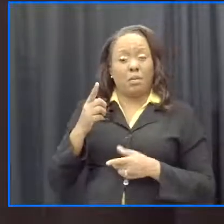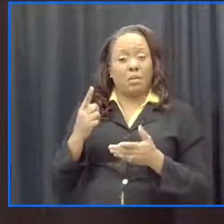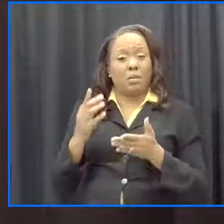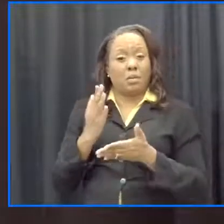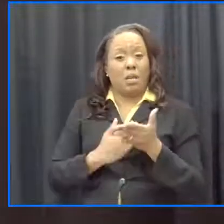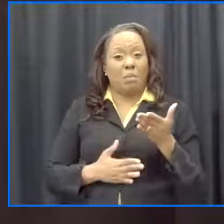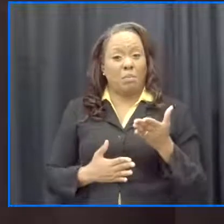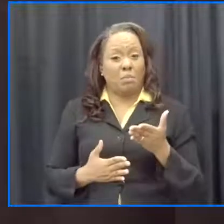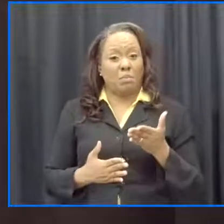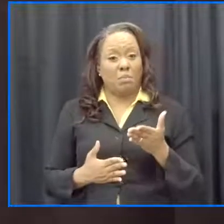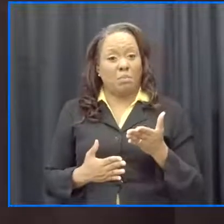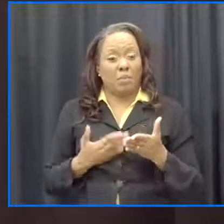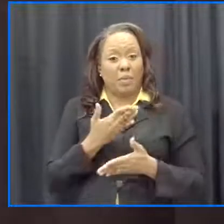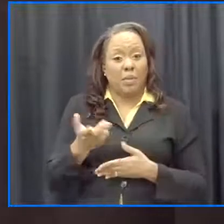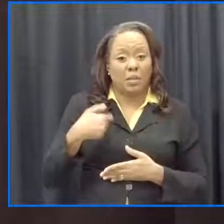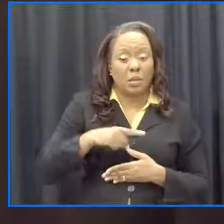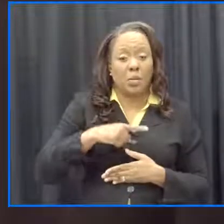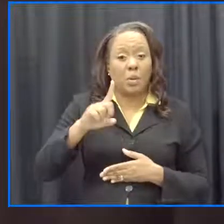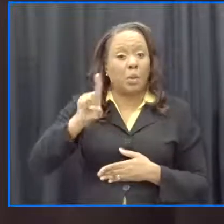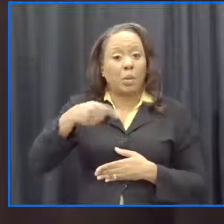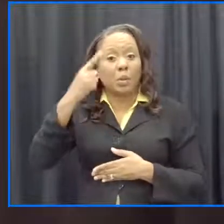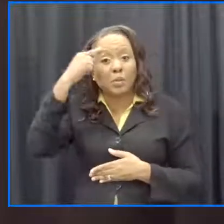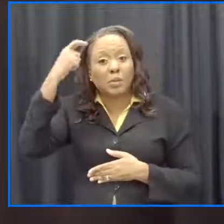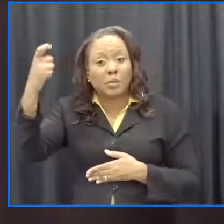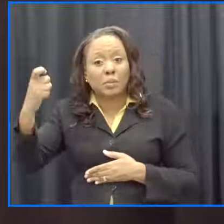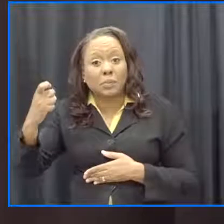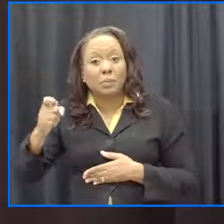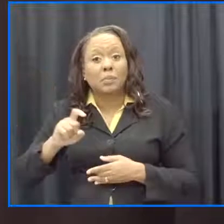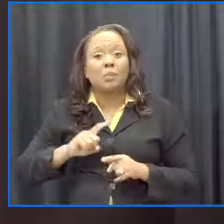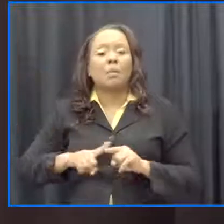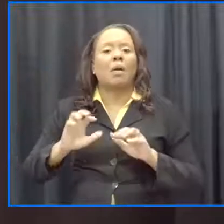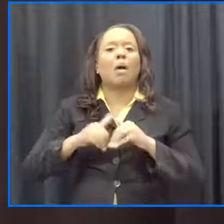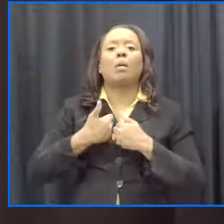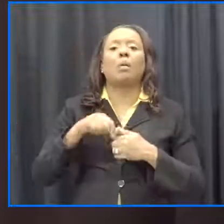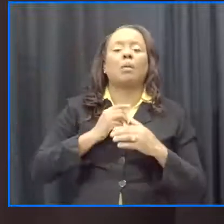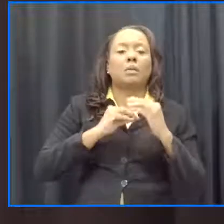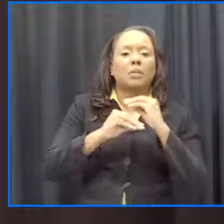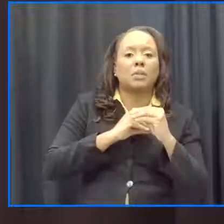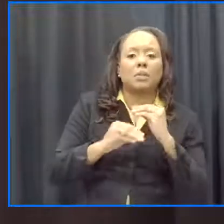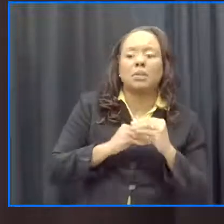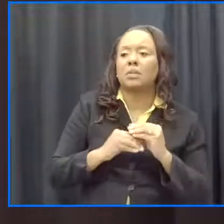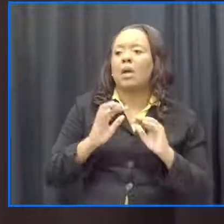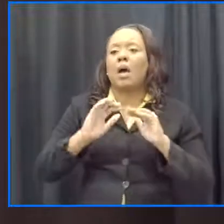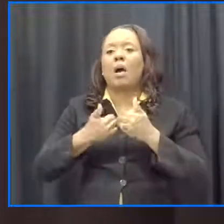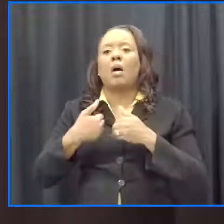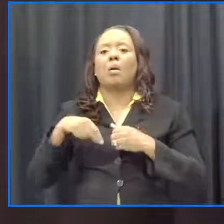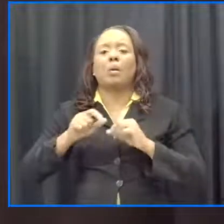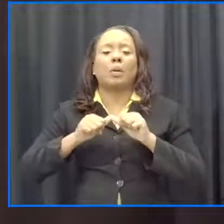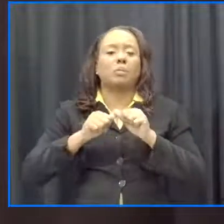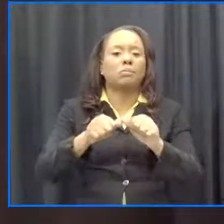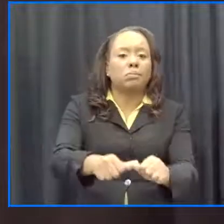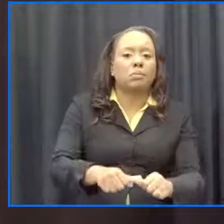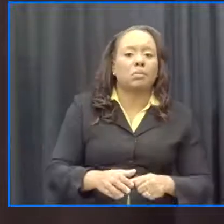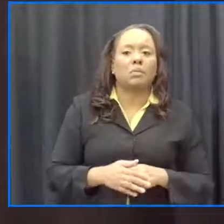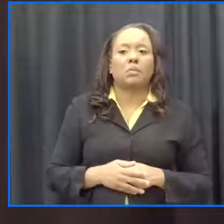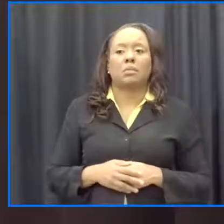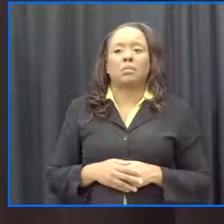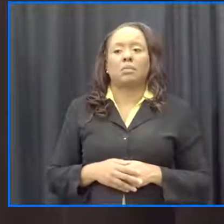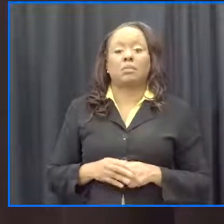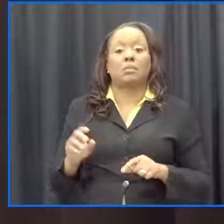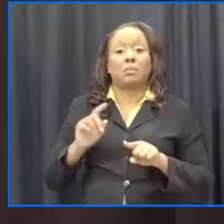dream. Expose, undo, repair, extend, as you, O